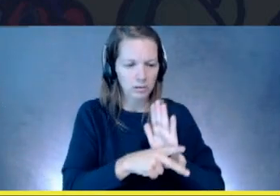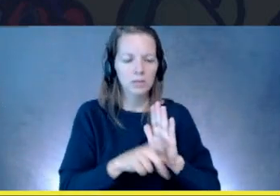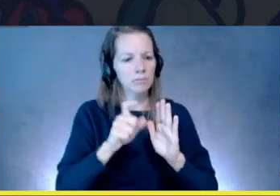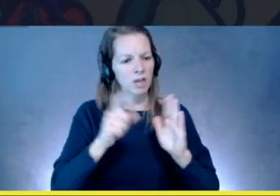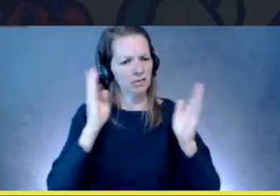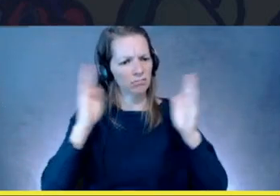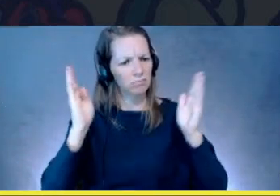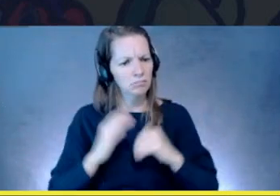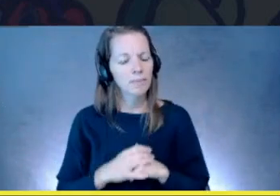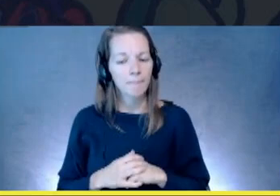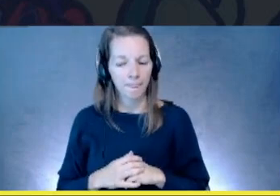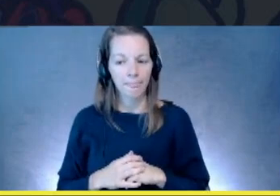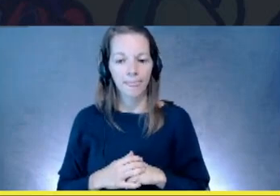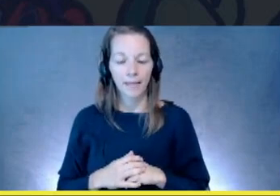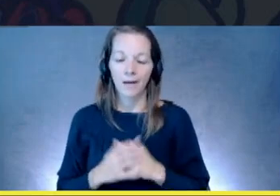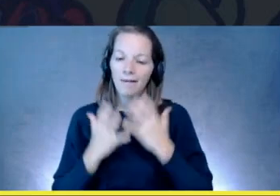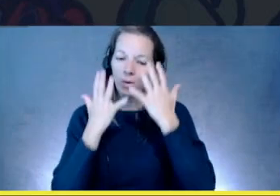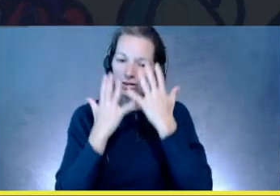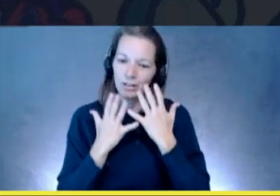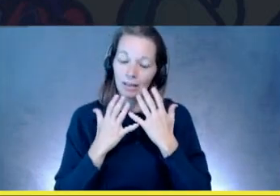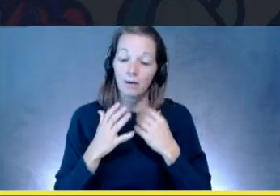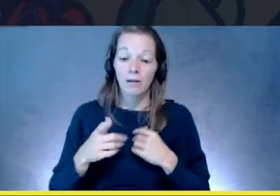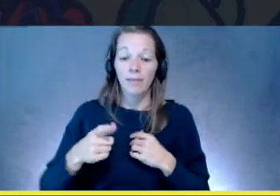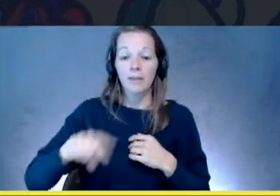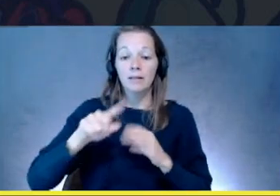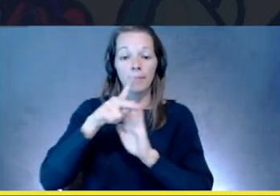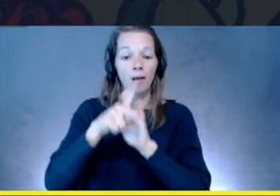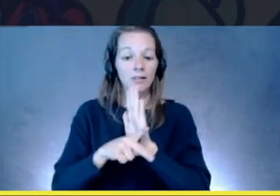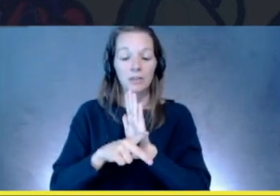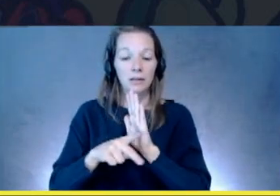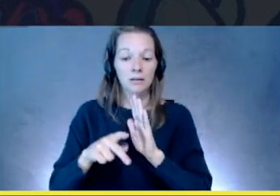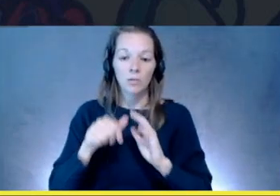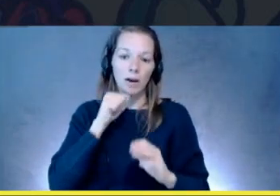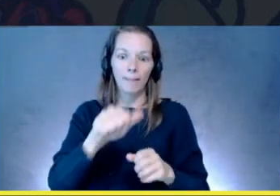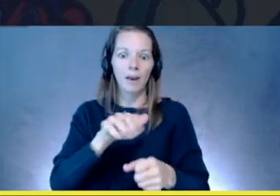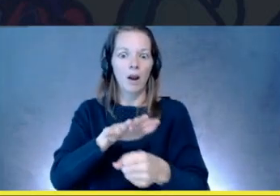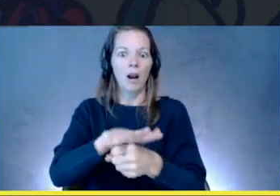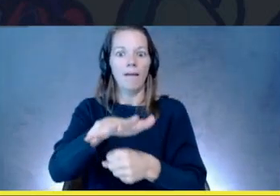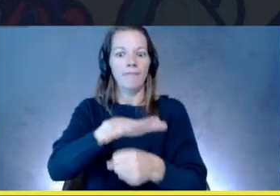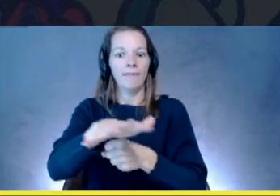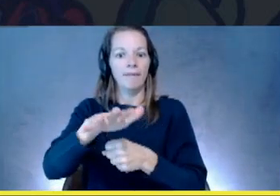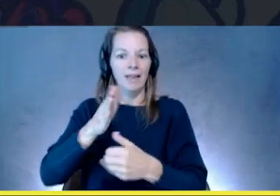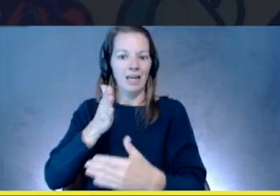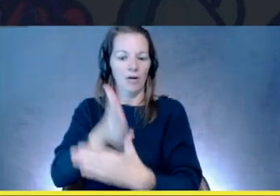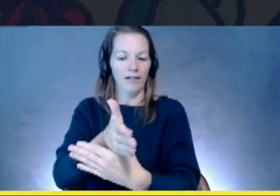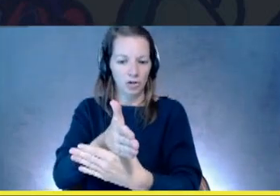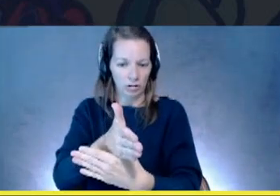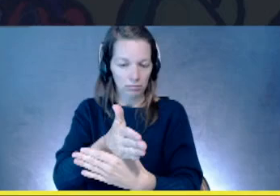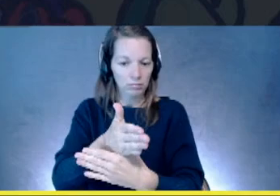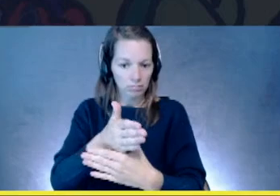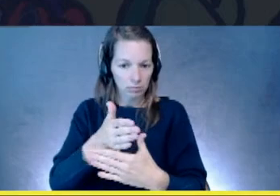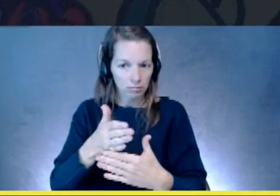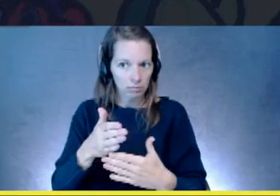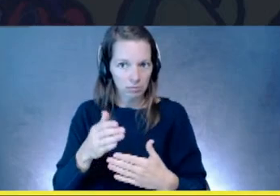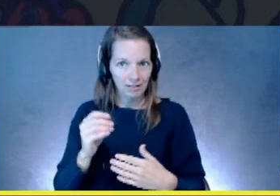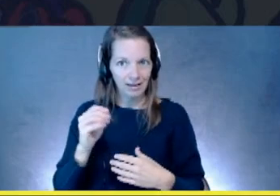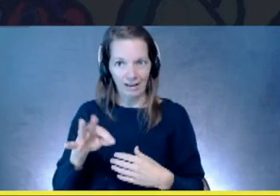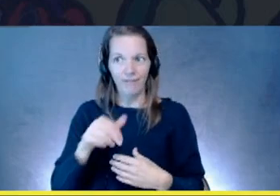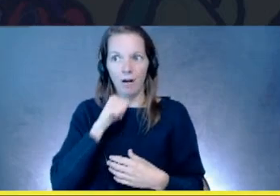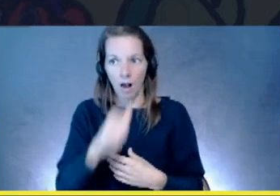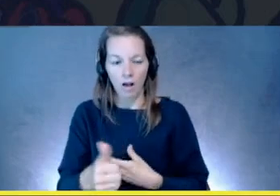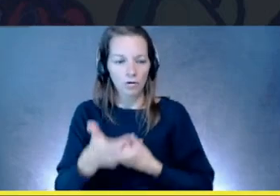Unfortunately, we don't think that these policies will be enough intervention without a culture of trust and